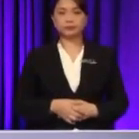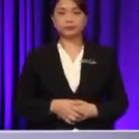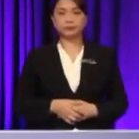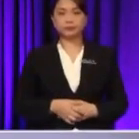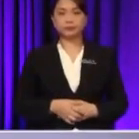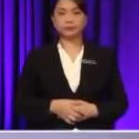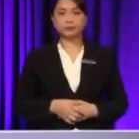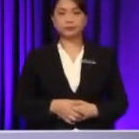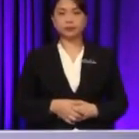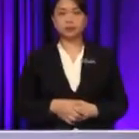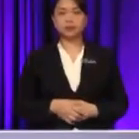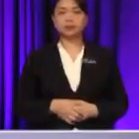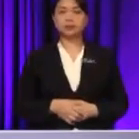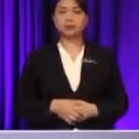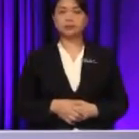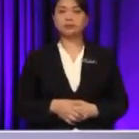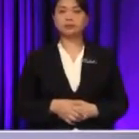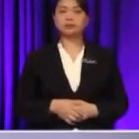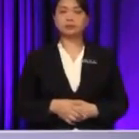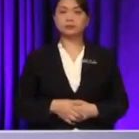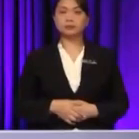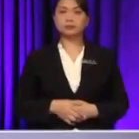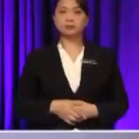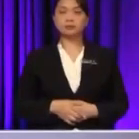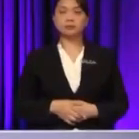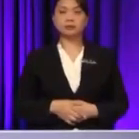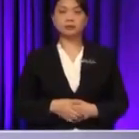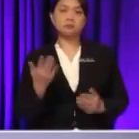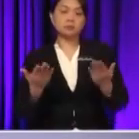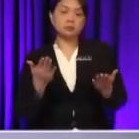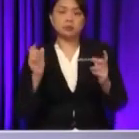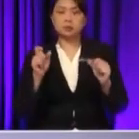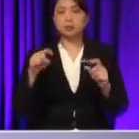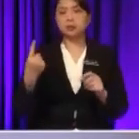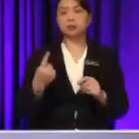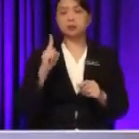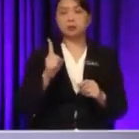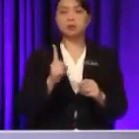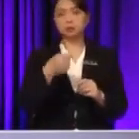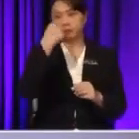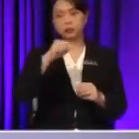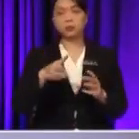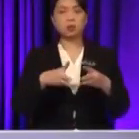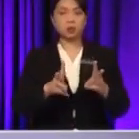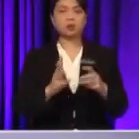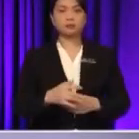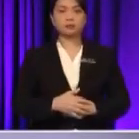special occasion, have it at a lavish restaurant once in a while. It will just have it nicely. It's nicely done. Yes, true. One for the